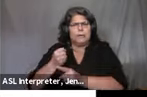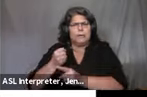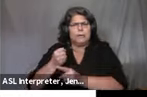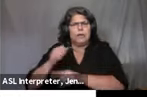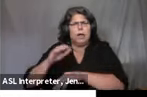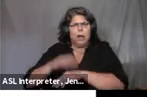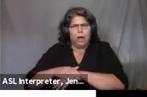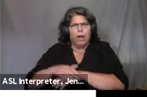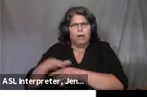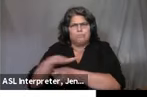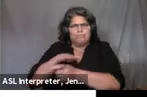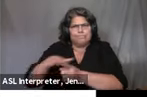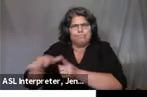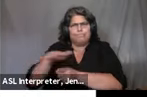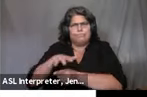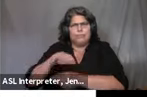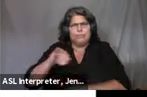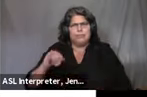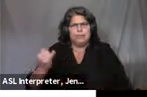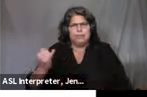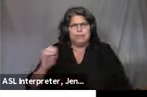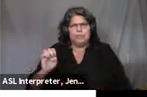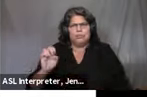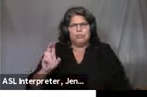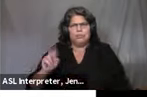itself just west of